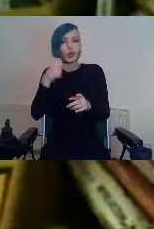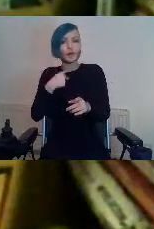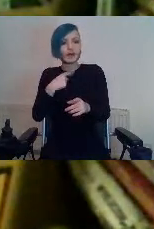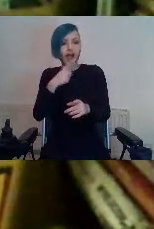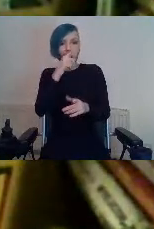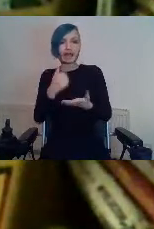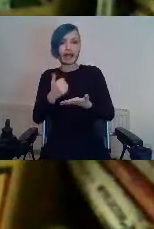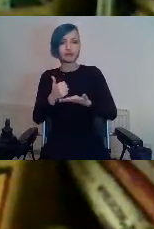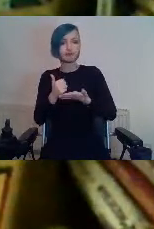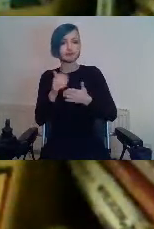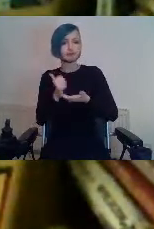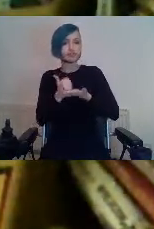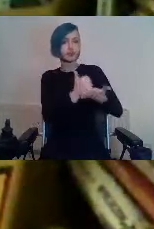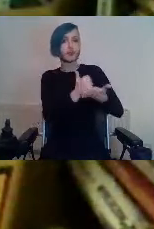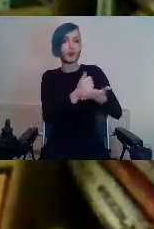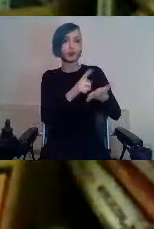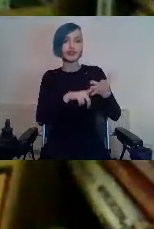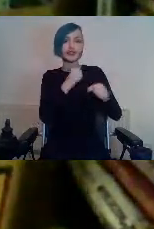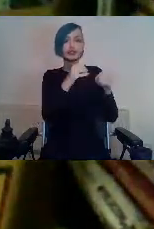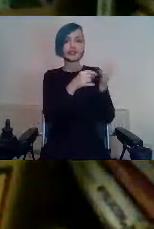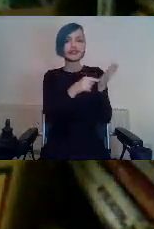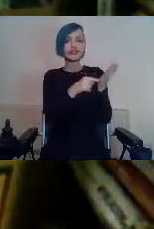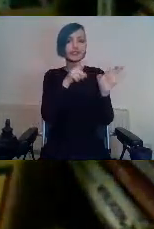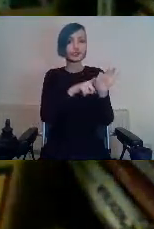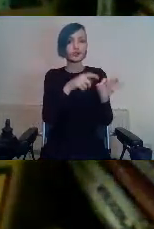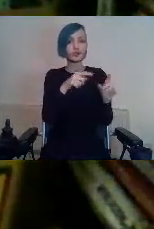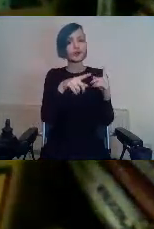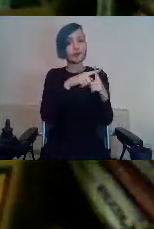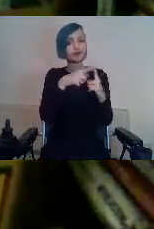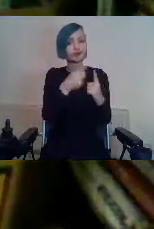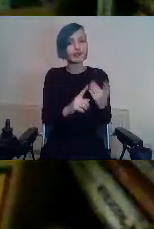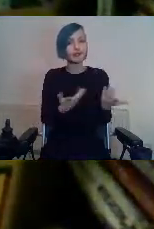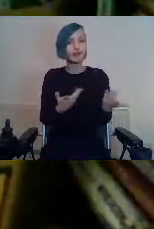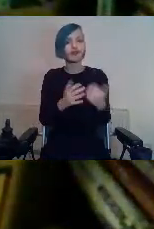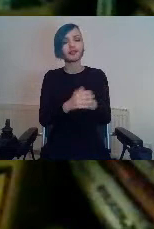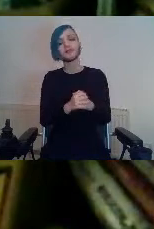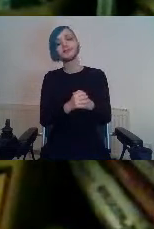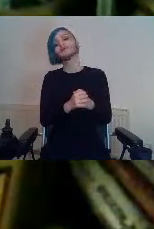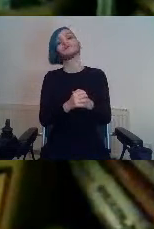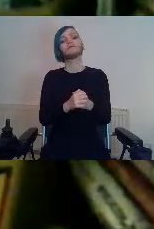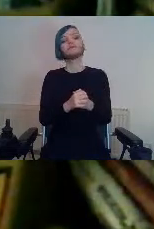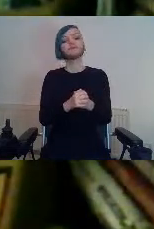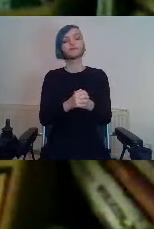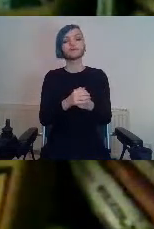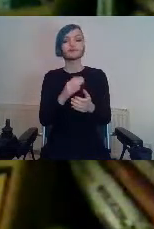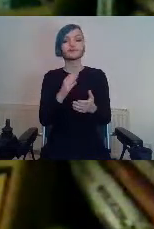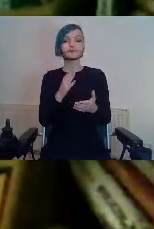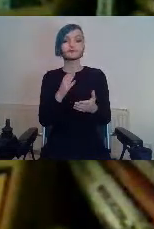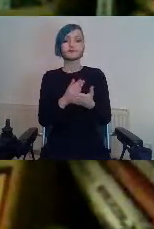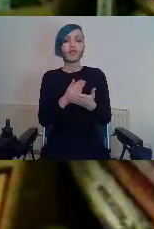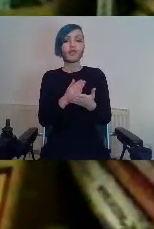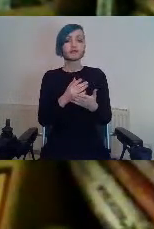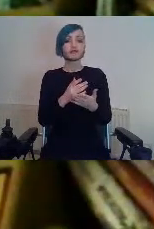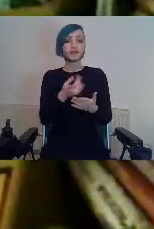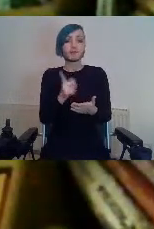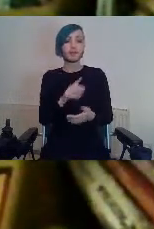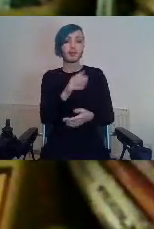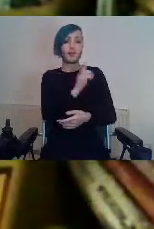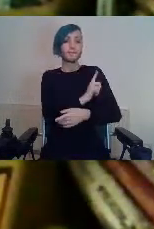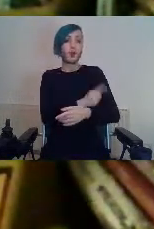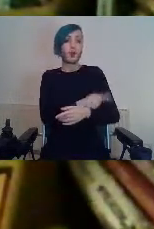Besides, among human rights in Poland, there are a lot of LGBT plus people because they are